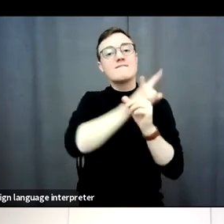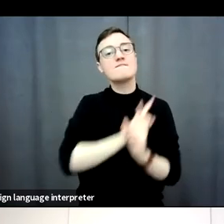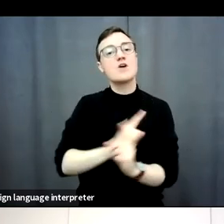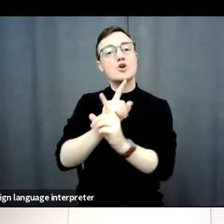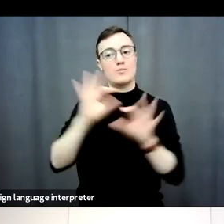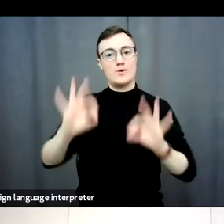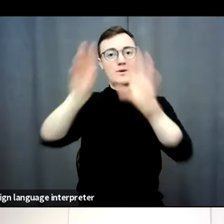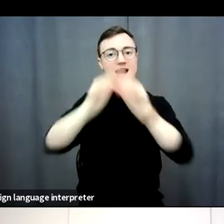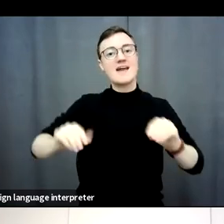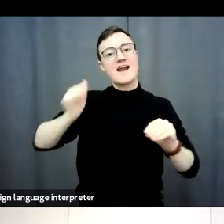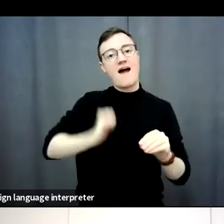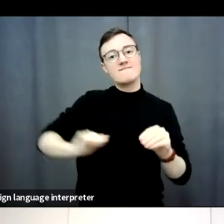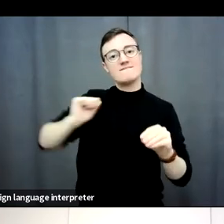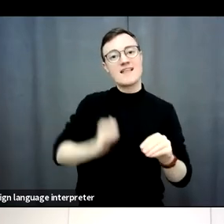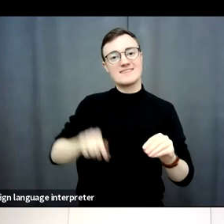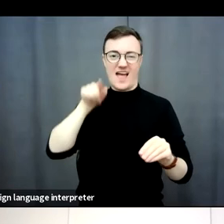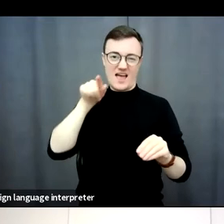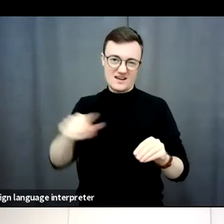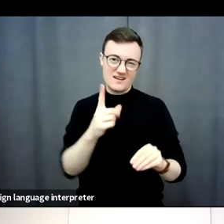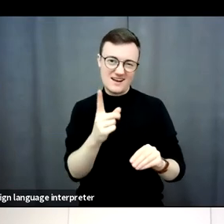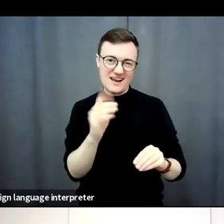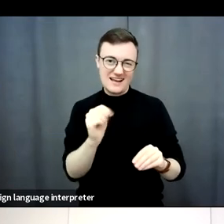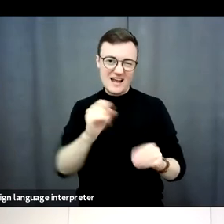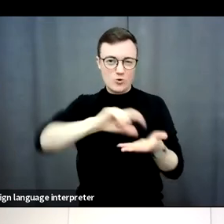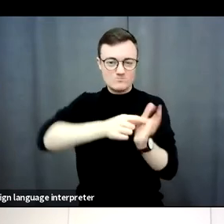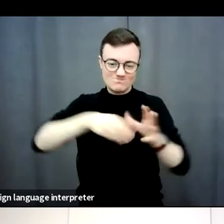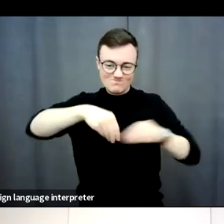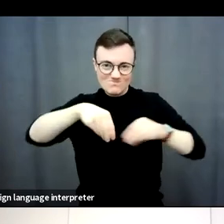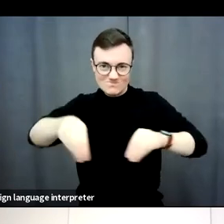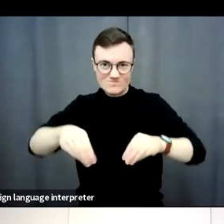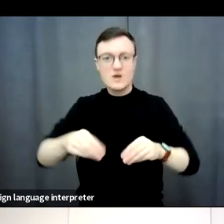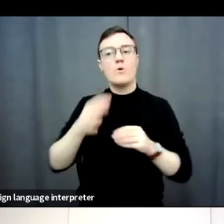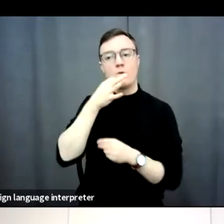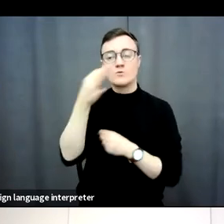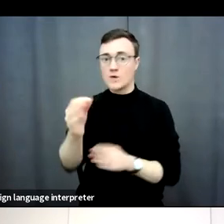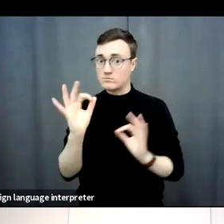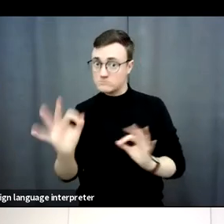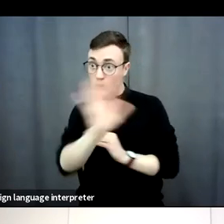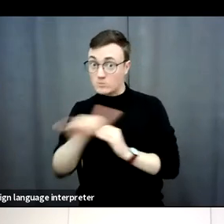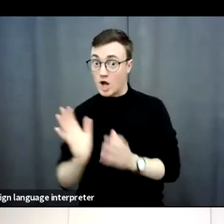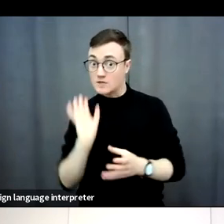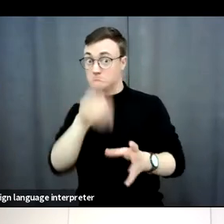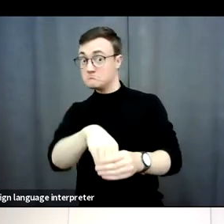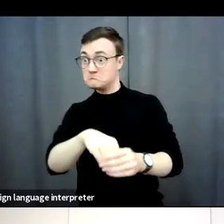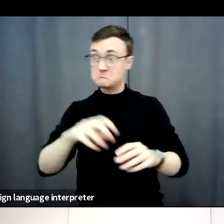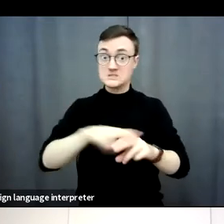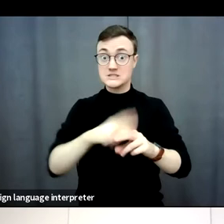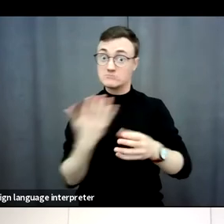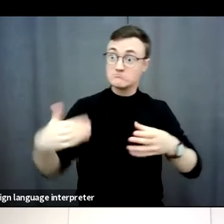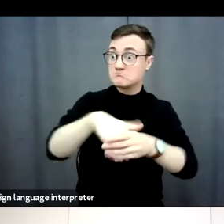learning situations, and we will especially ask about participation and inclusion.